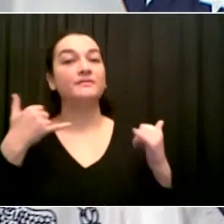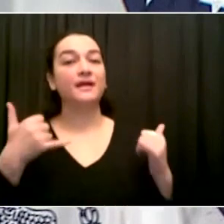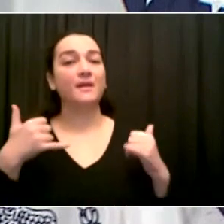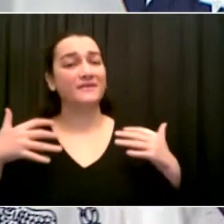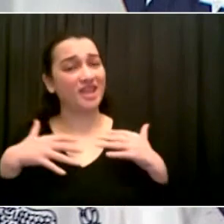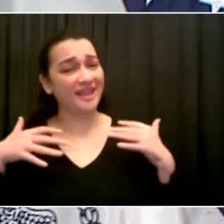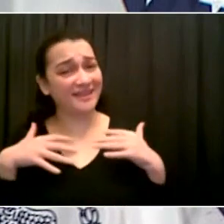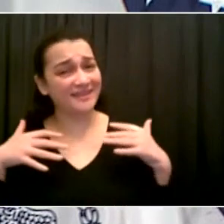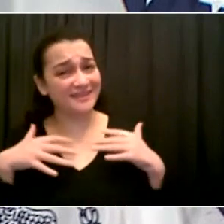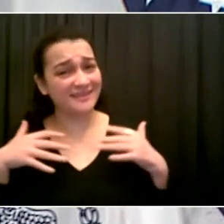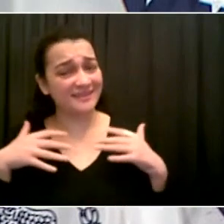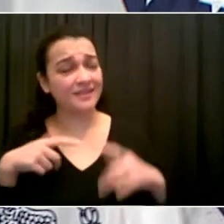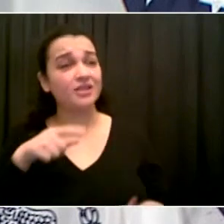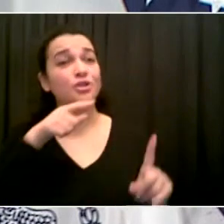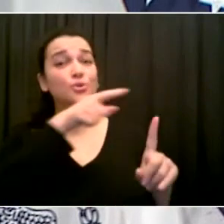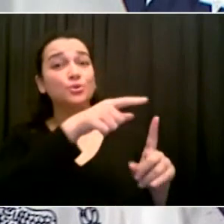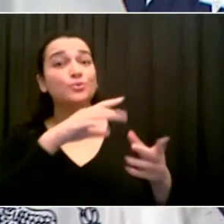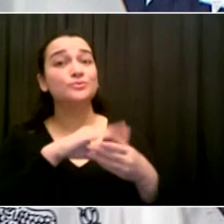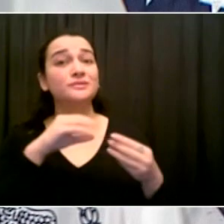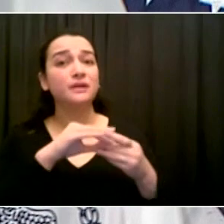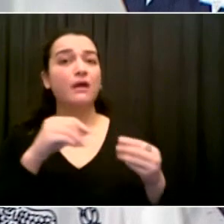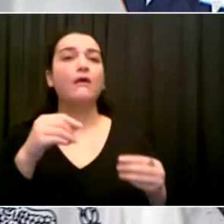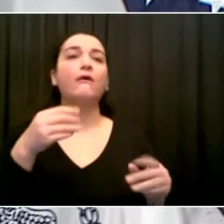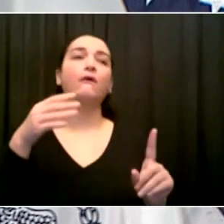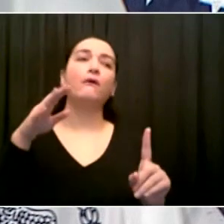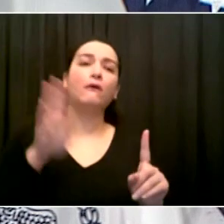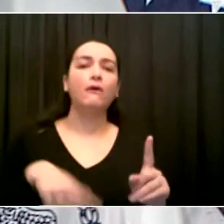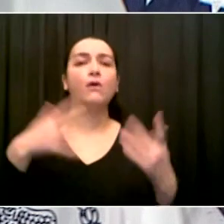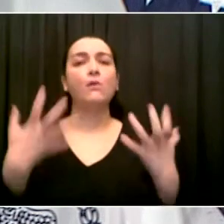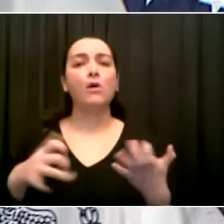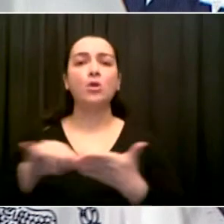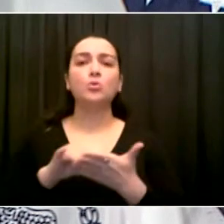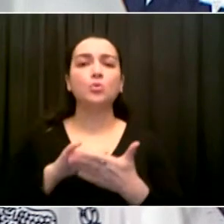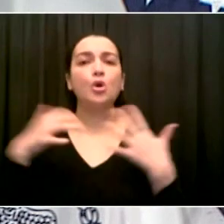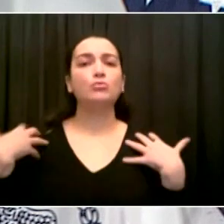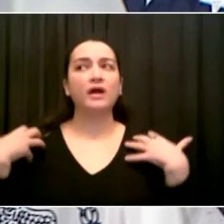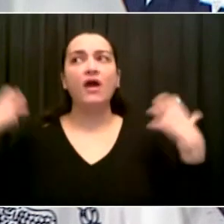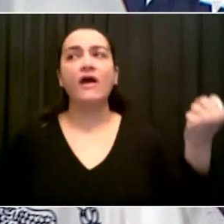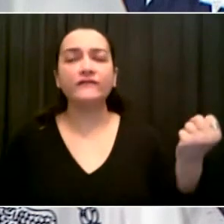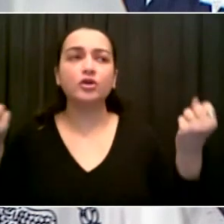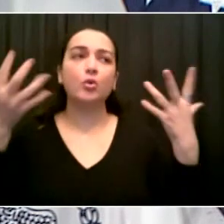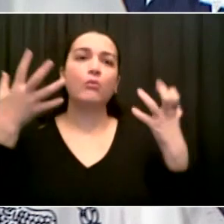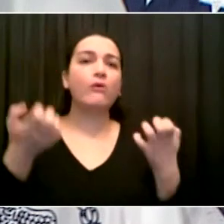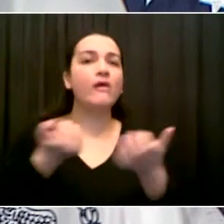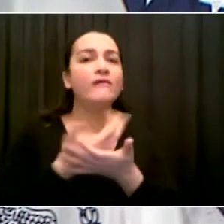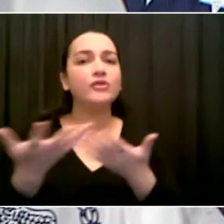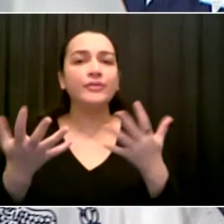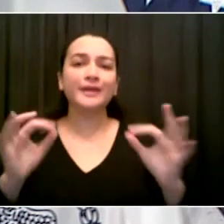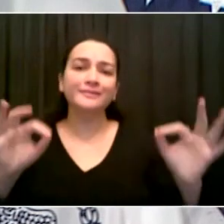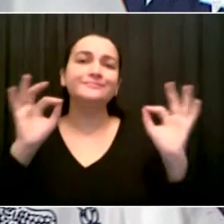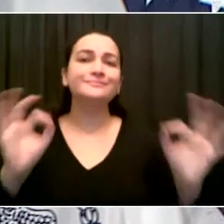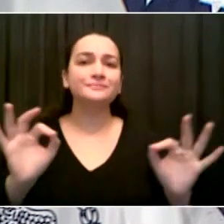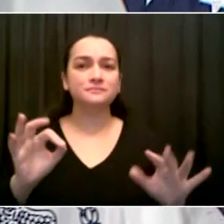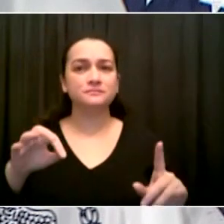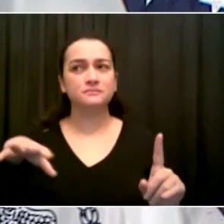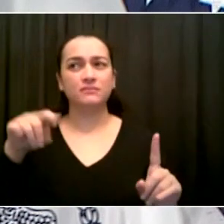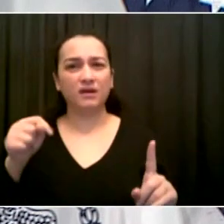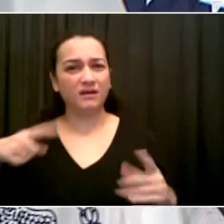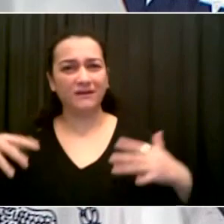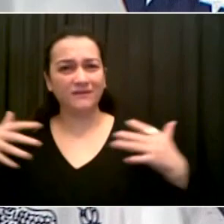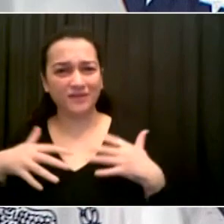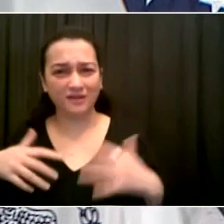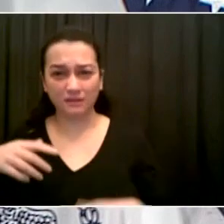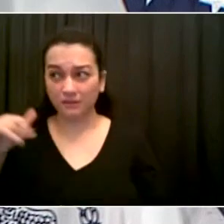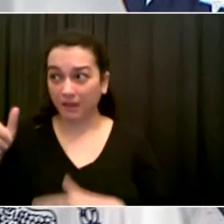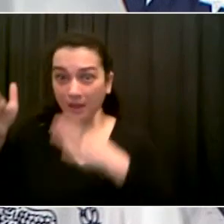this is scaring people. You could be walking down the street and minding your own business and get shot, and this is happening in